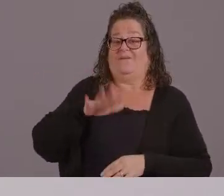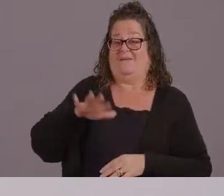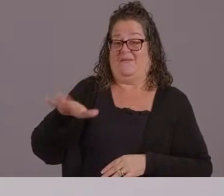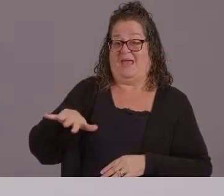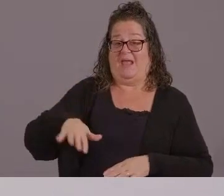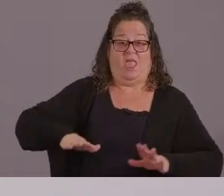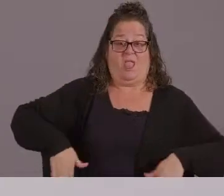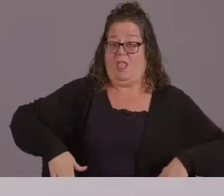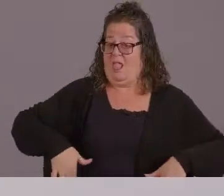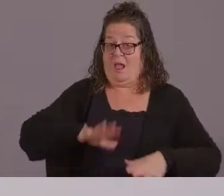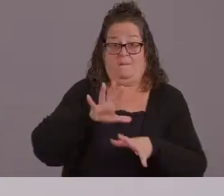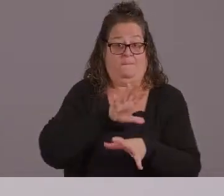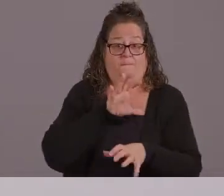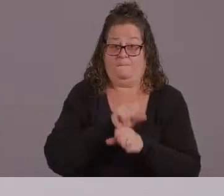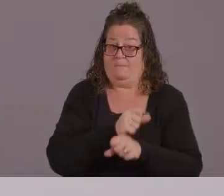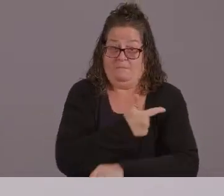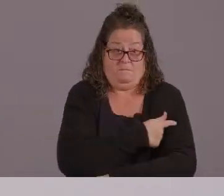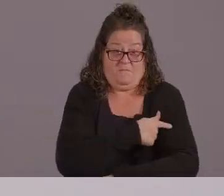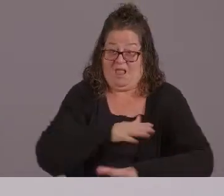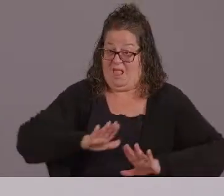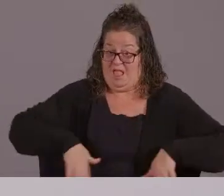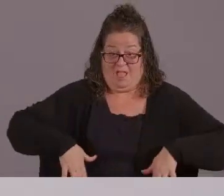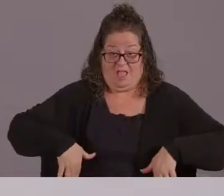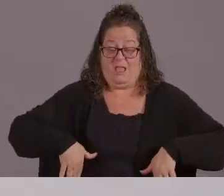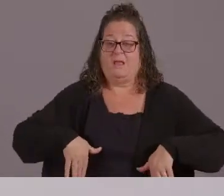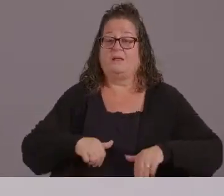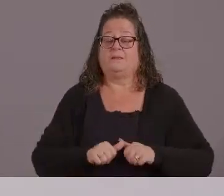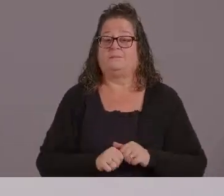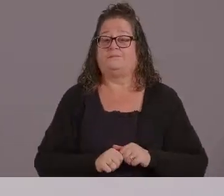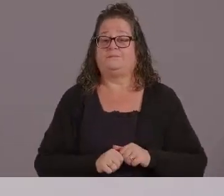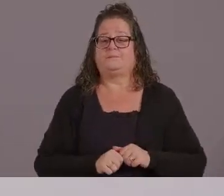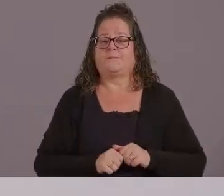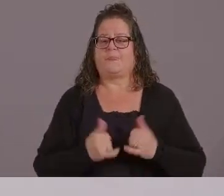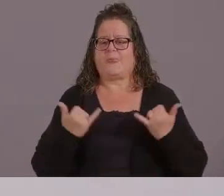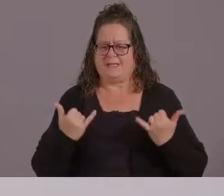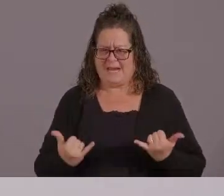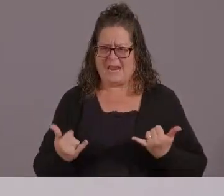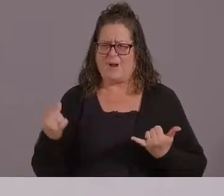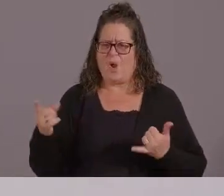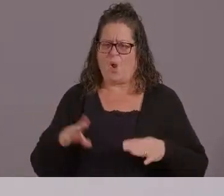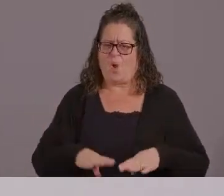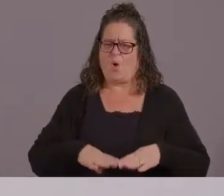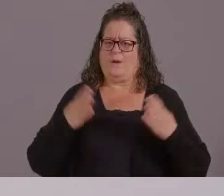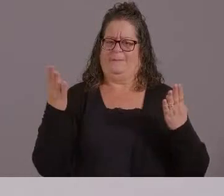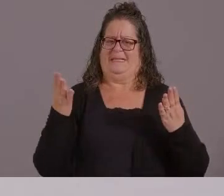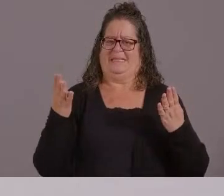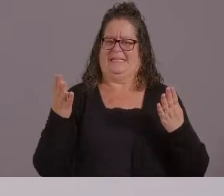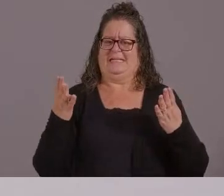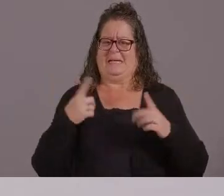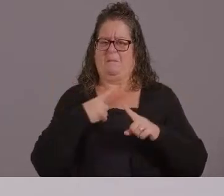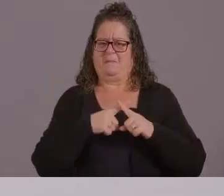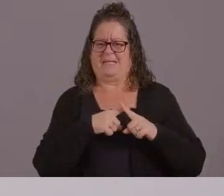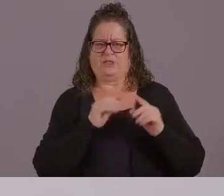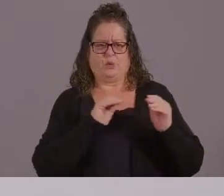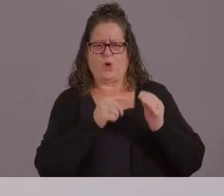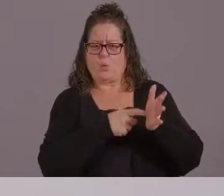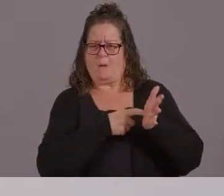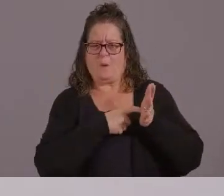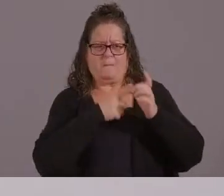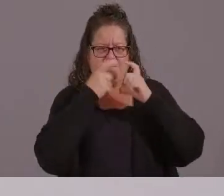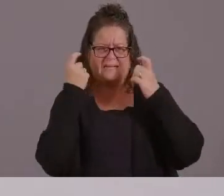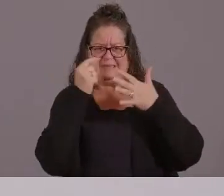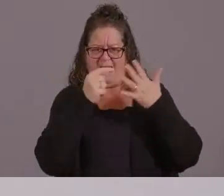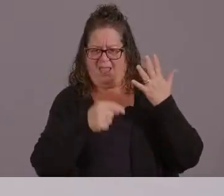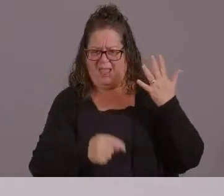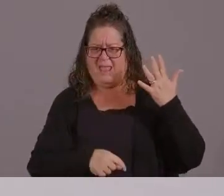signing up, and now that the measures are being rolled back, are you concerned at all that this